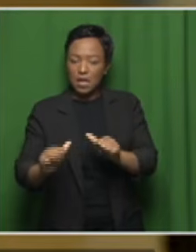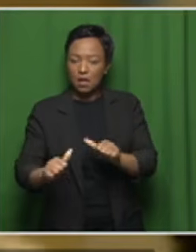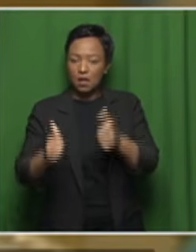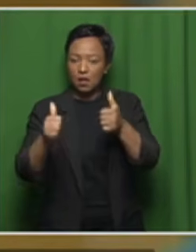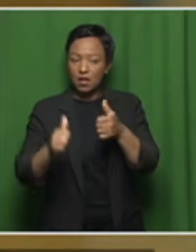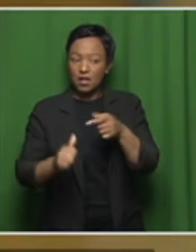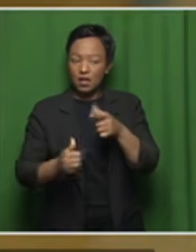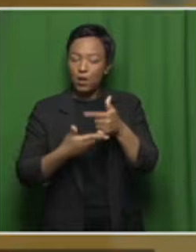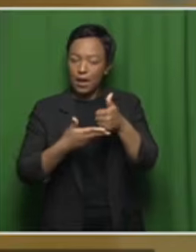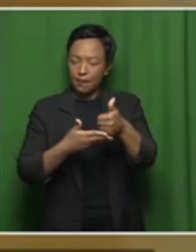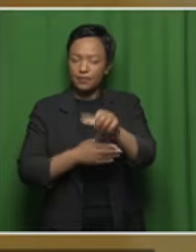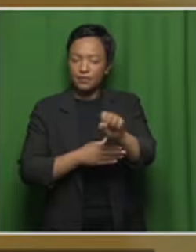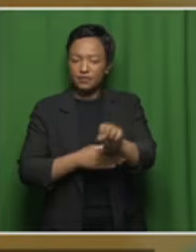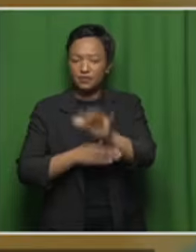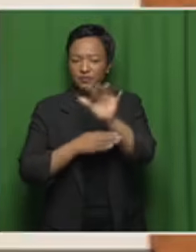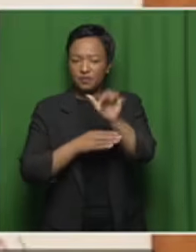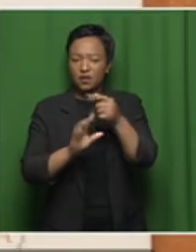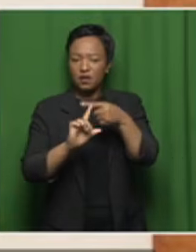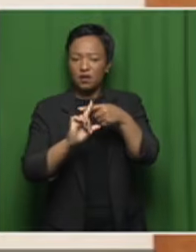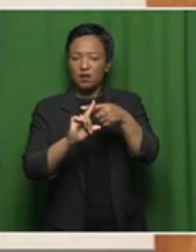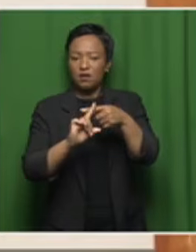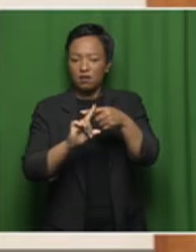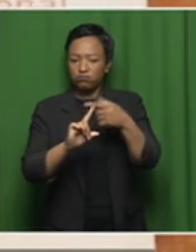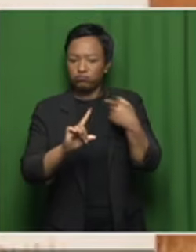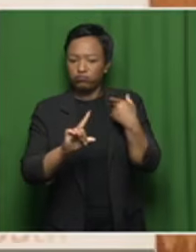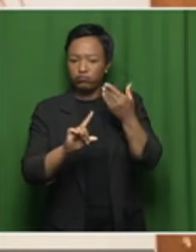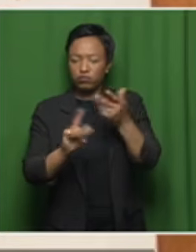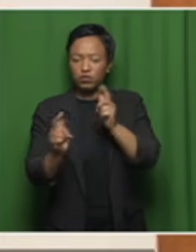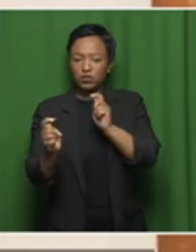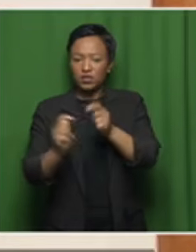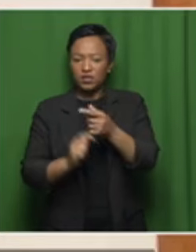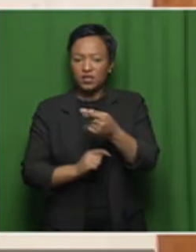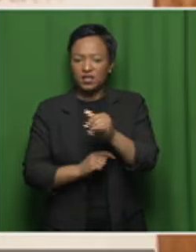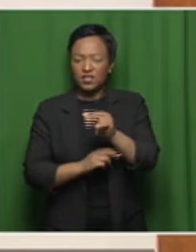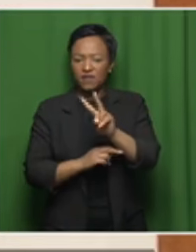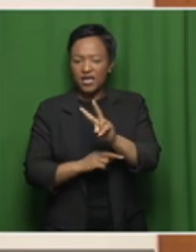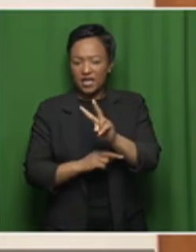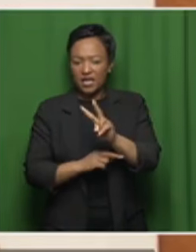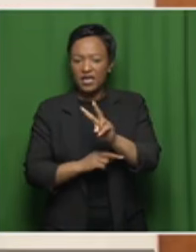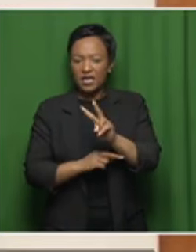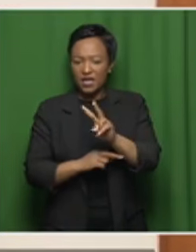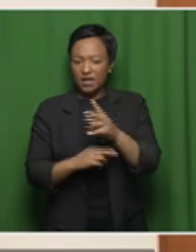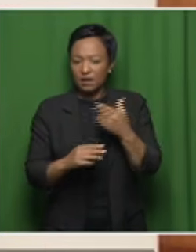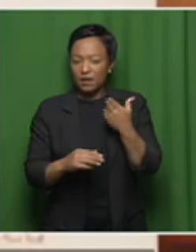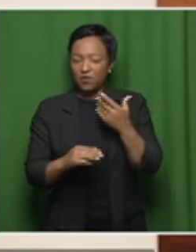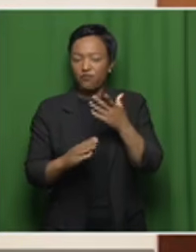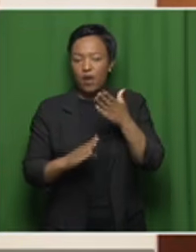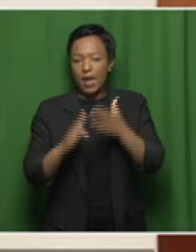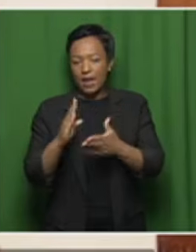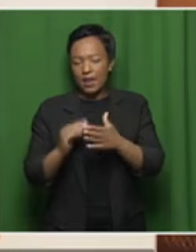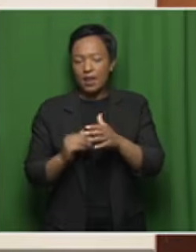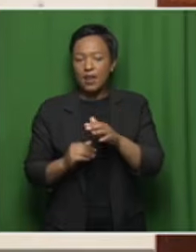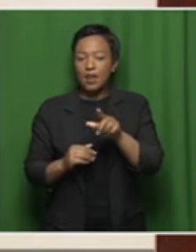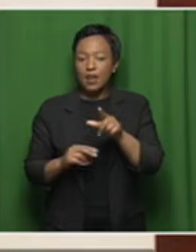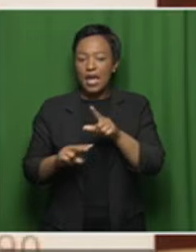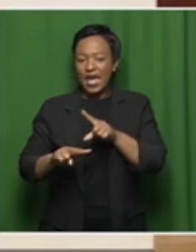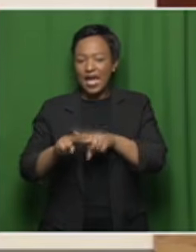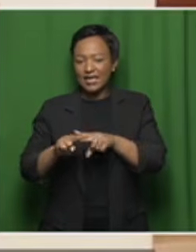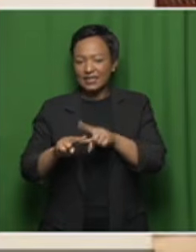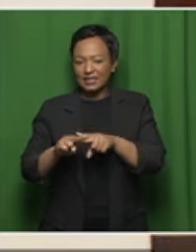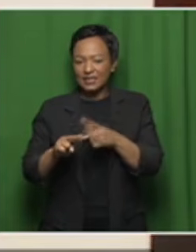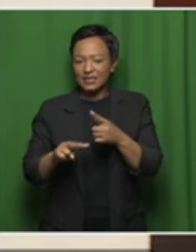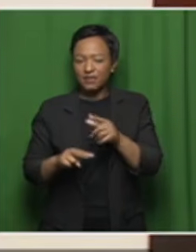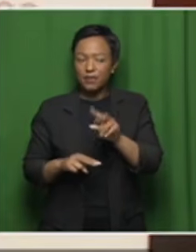South Africa positively shift the trajectory of HIV infections in its quest to end AIDS as a public health threat